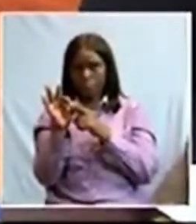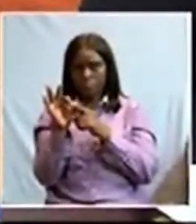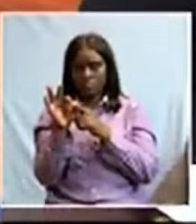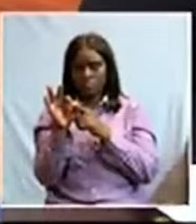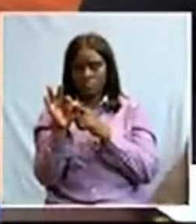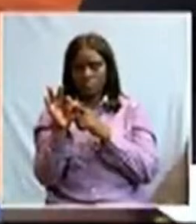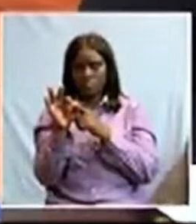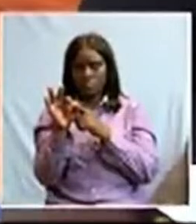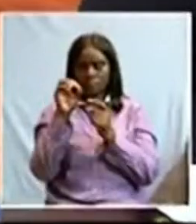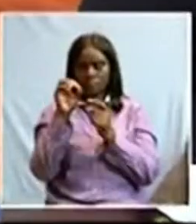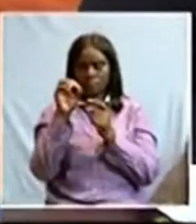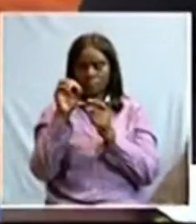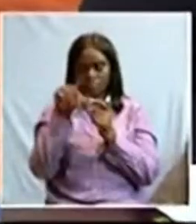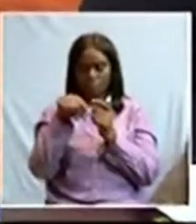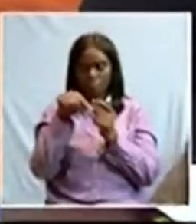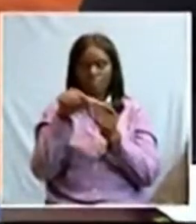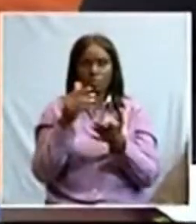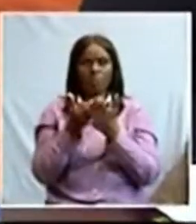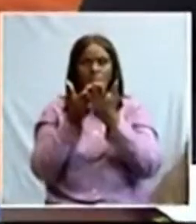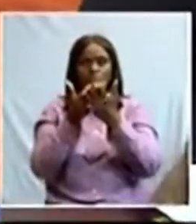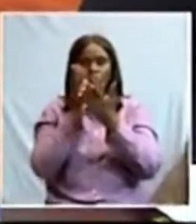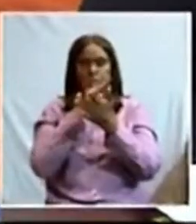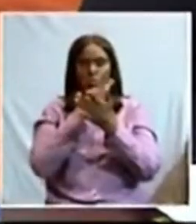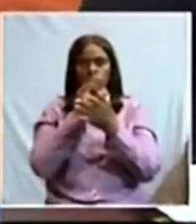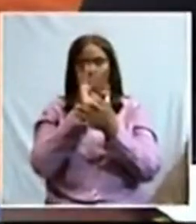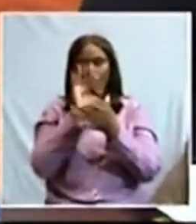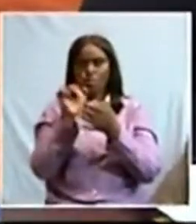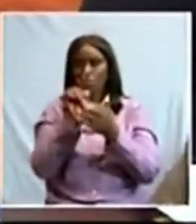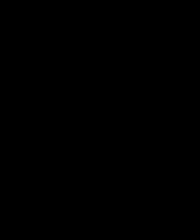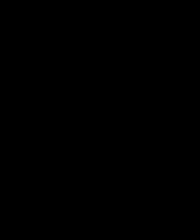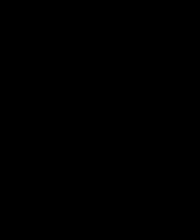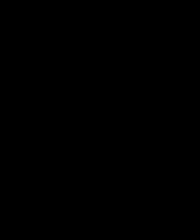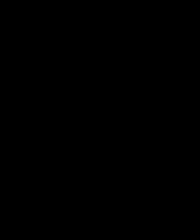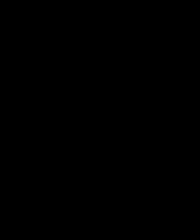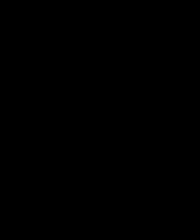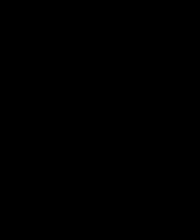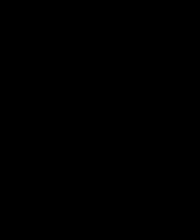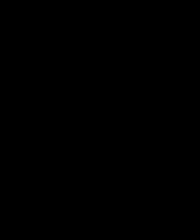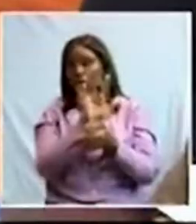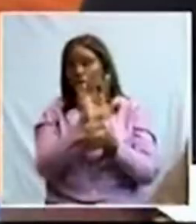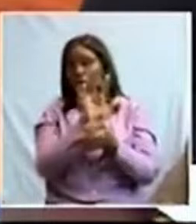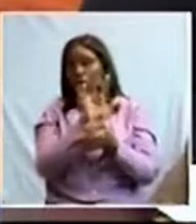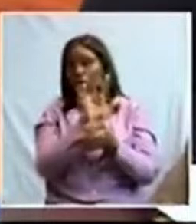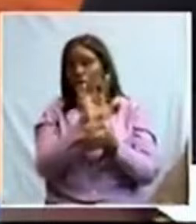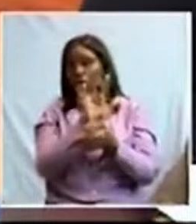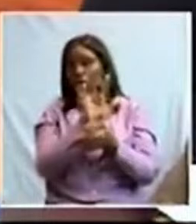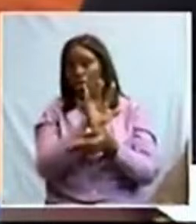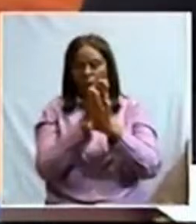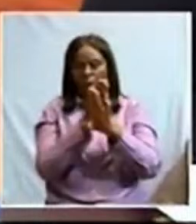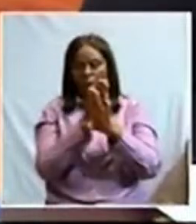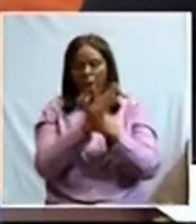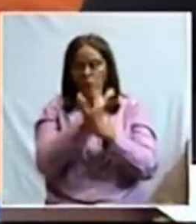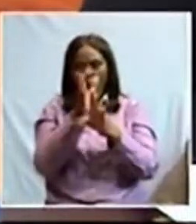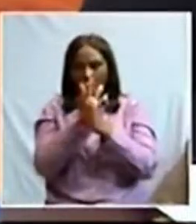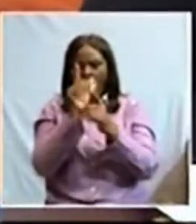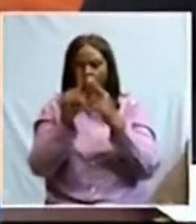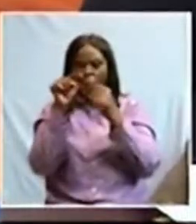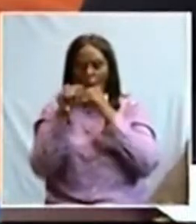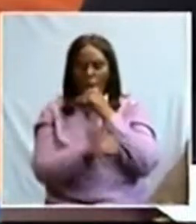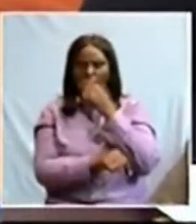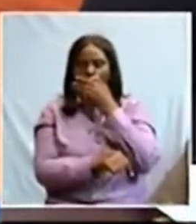the BOQ was presented as 900. Were you there? Yes. Go to that detail.